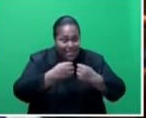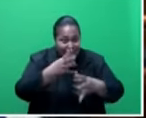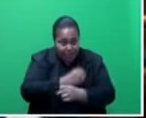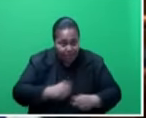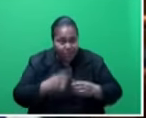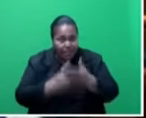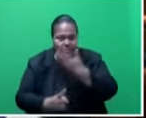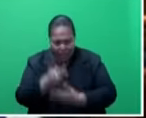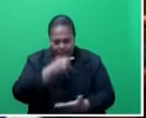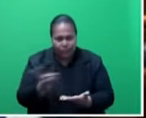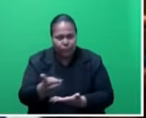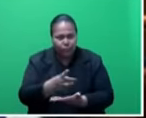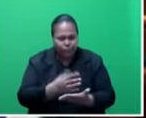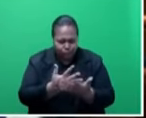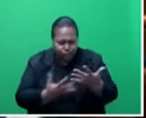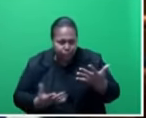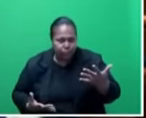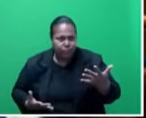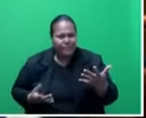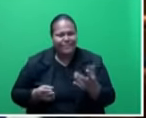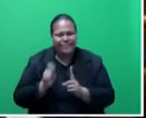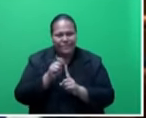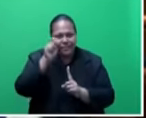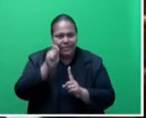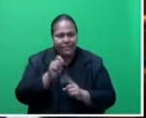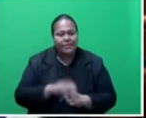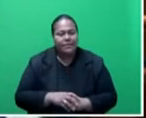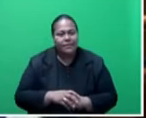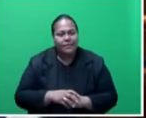said, the finding from the overall operation recorded that